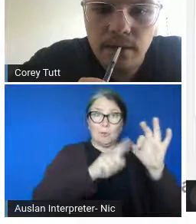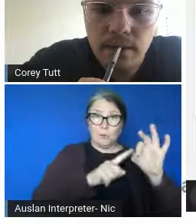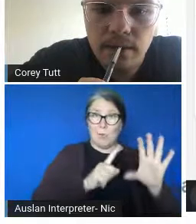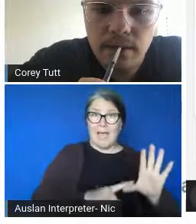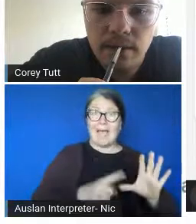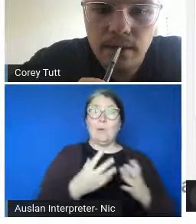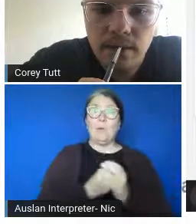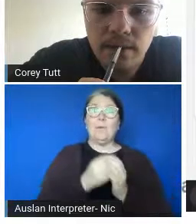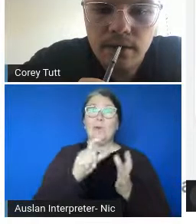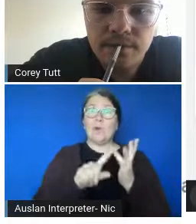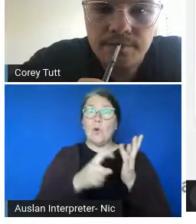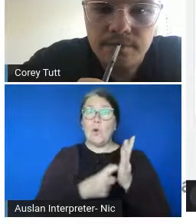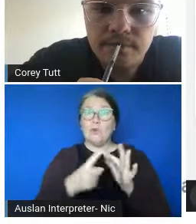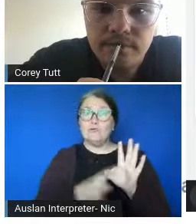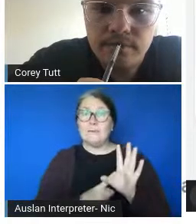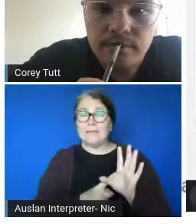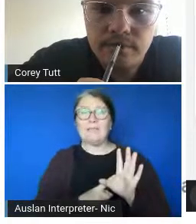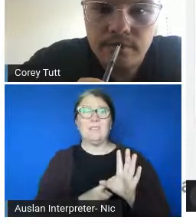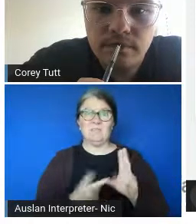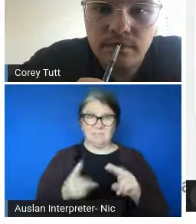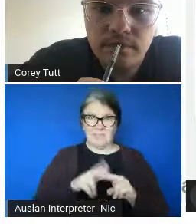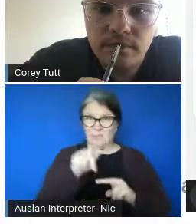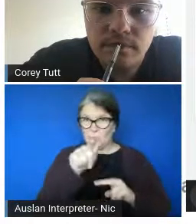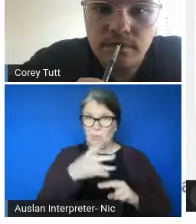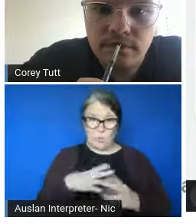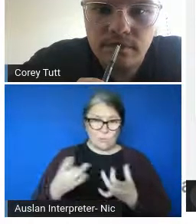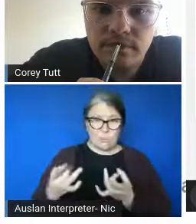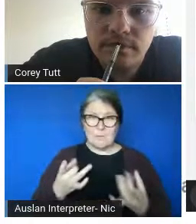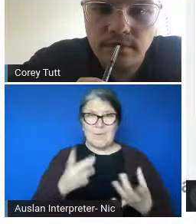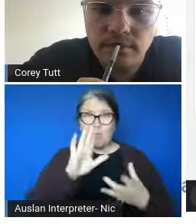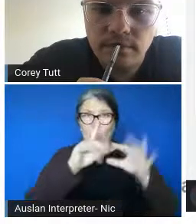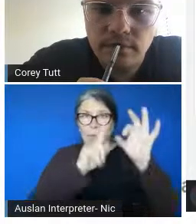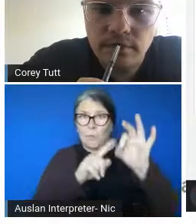questions, and please get those ready. And please feel free.